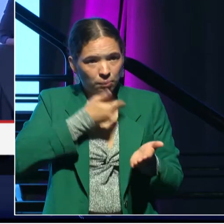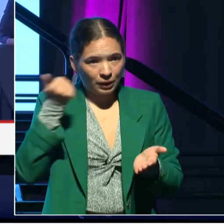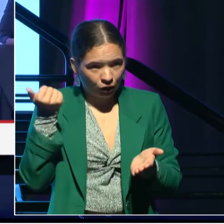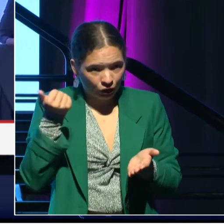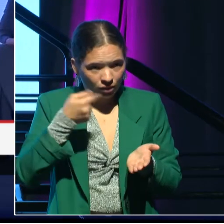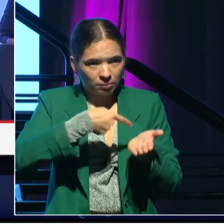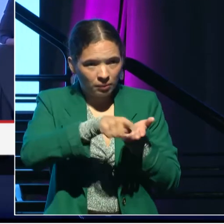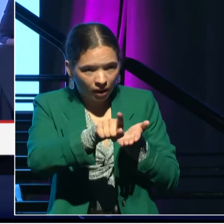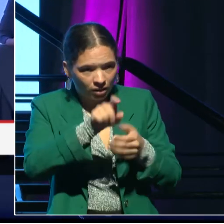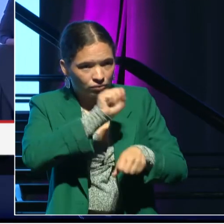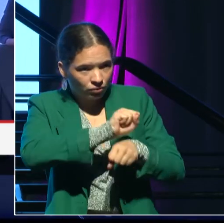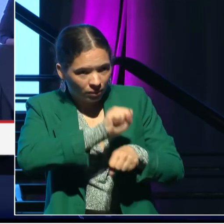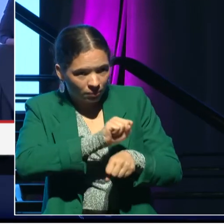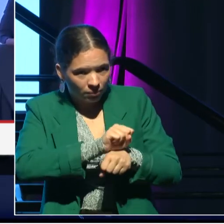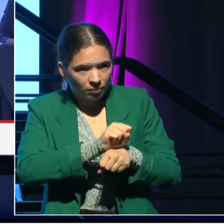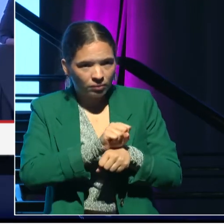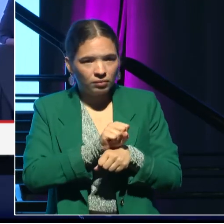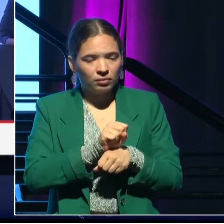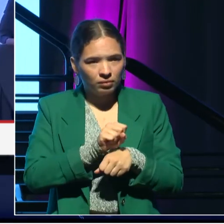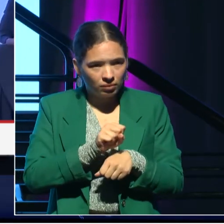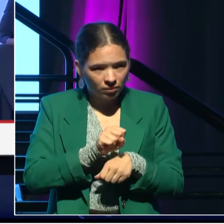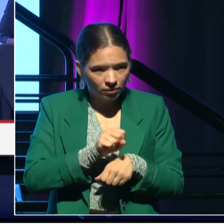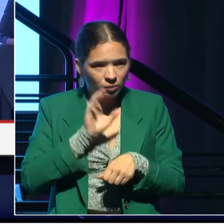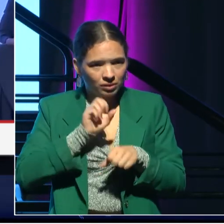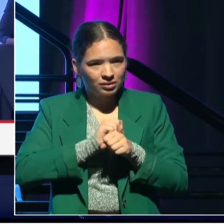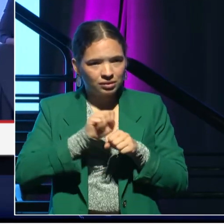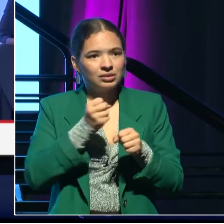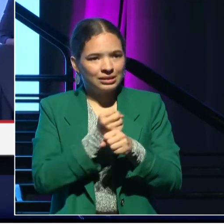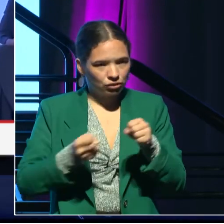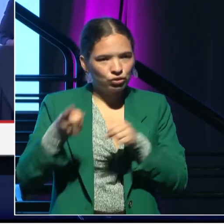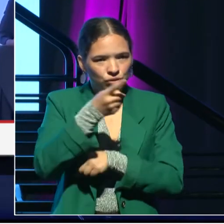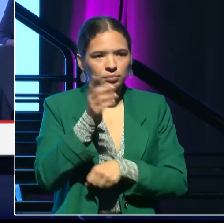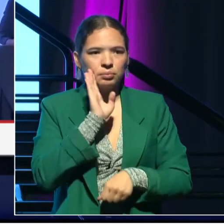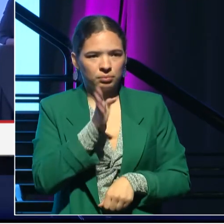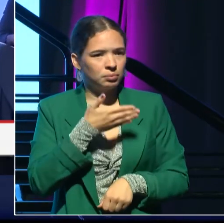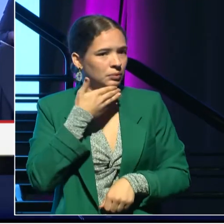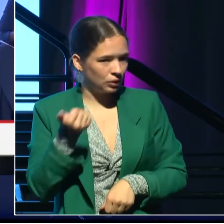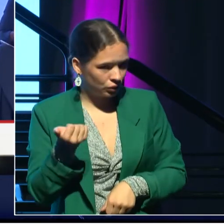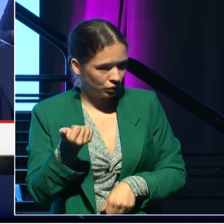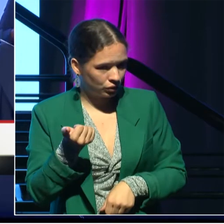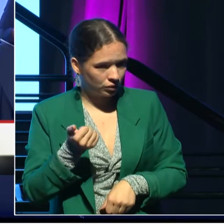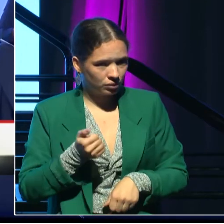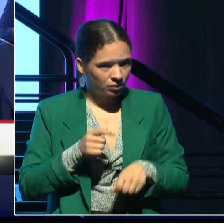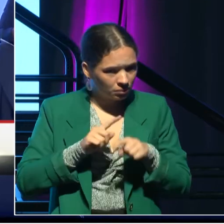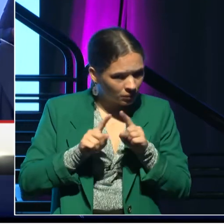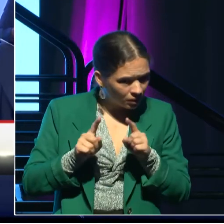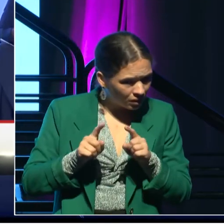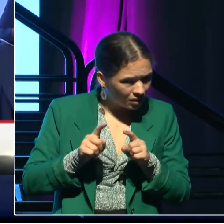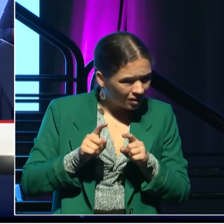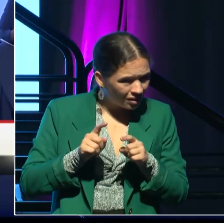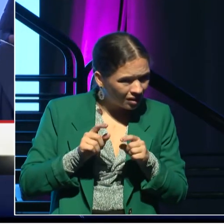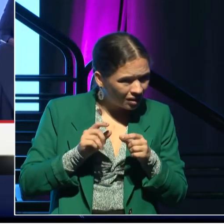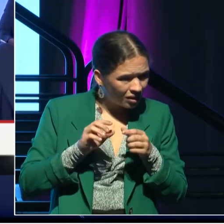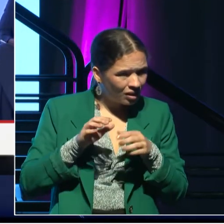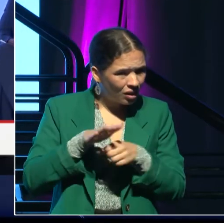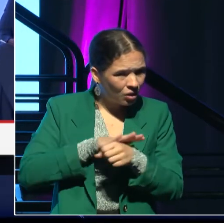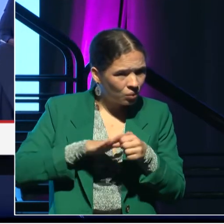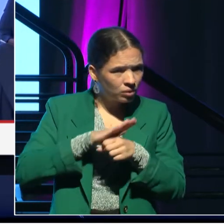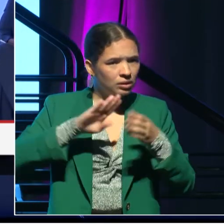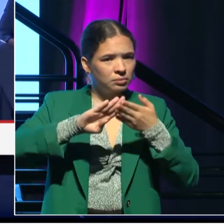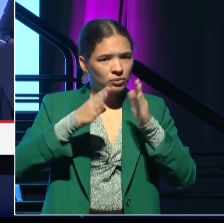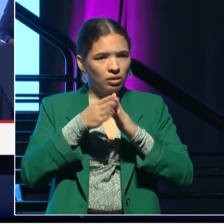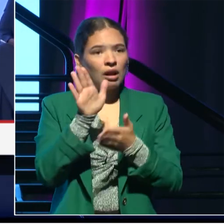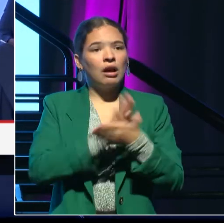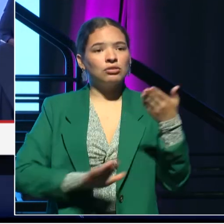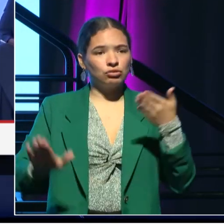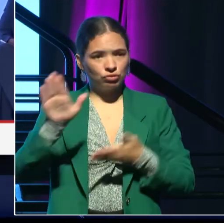year. That just, God gives you these ideas. We had a relationship with the local community college, and this is going to be part of the